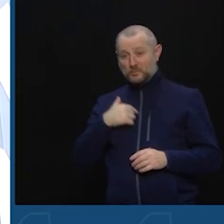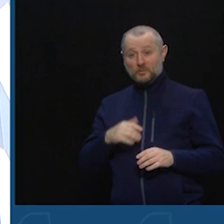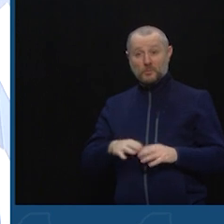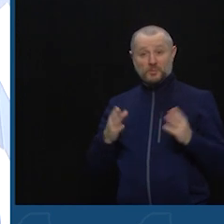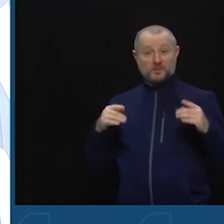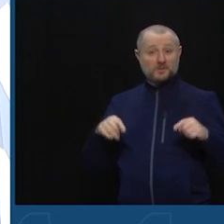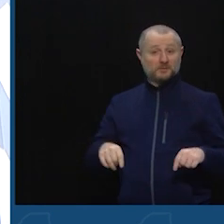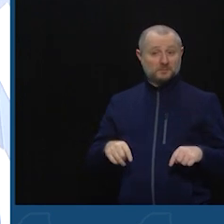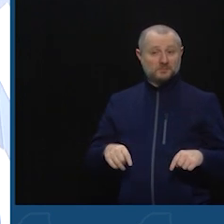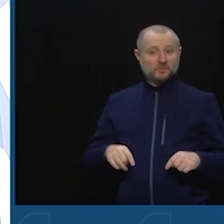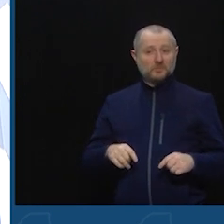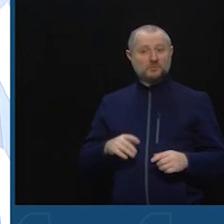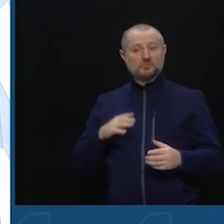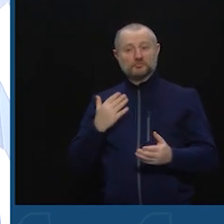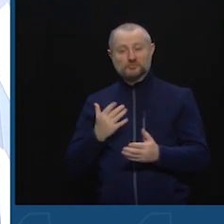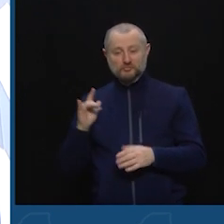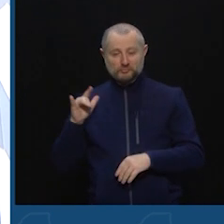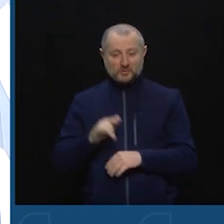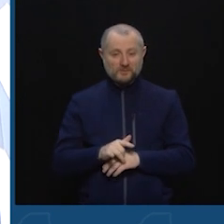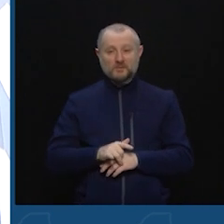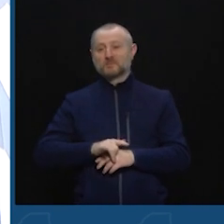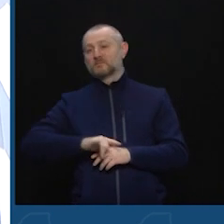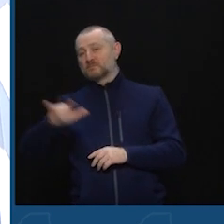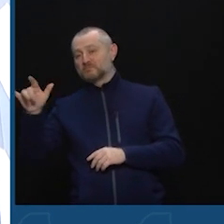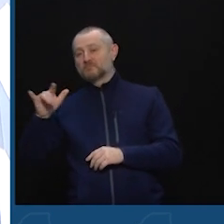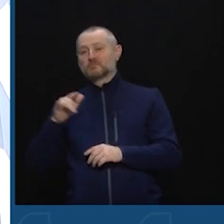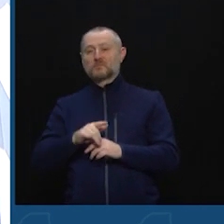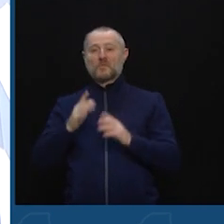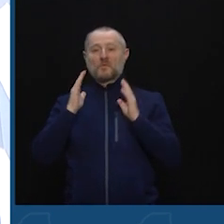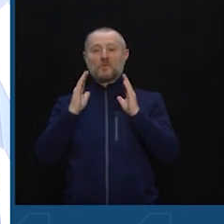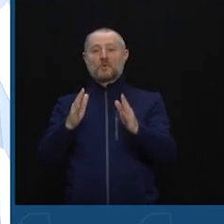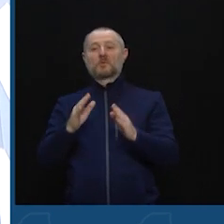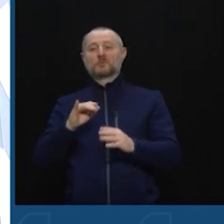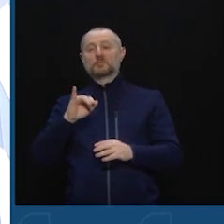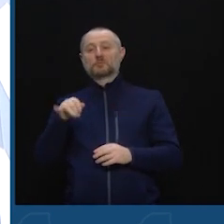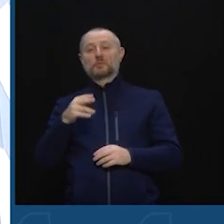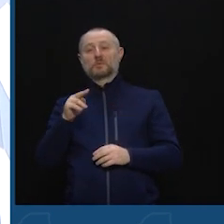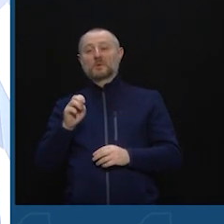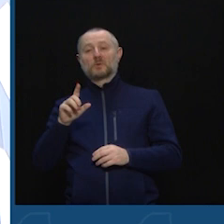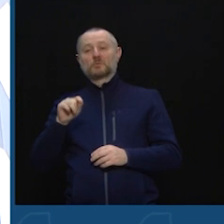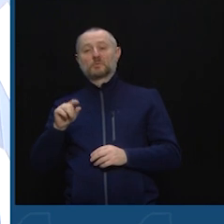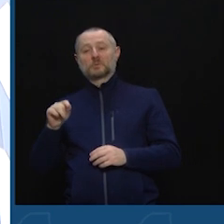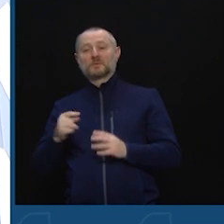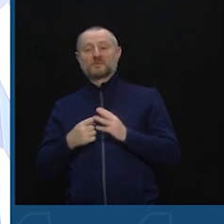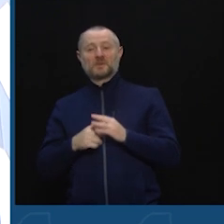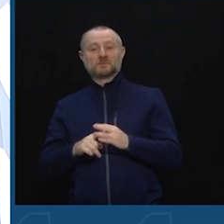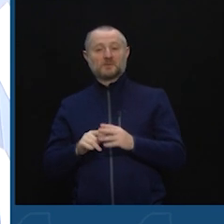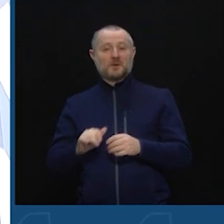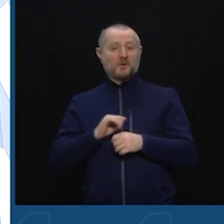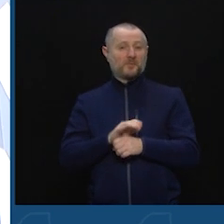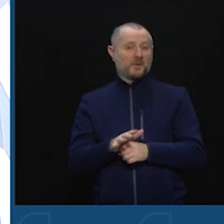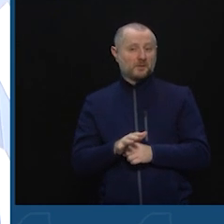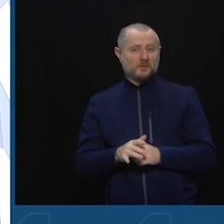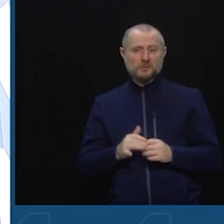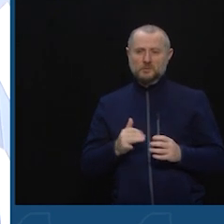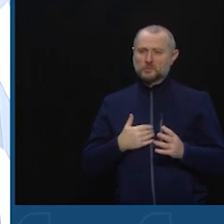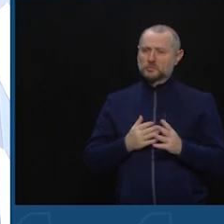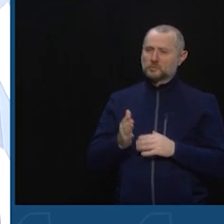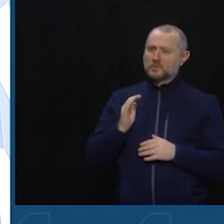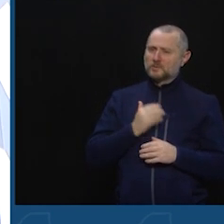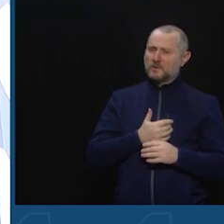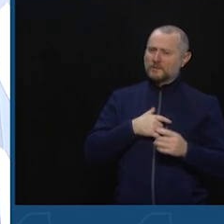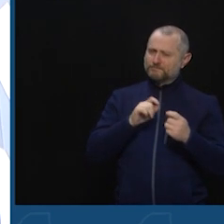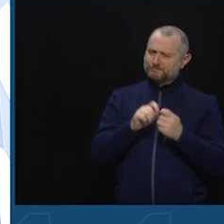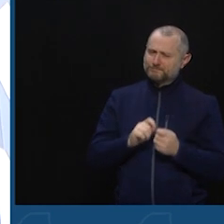Hall in June of 2020, coinciding with the early months of the pandemic. Throughout our meticulous planning, we could not